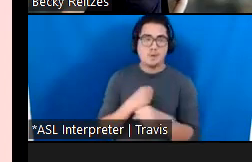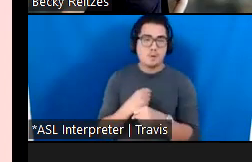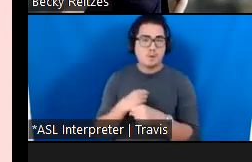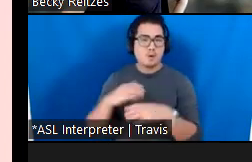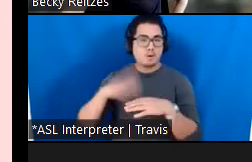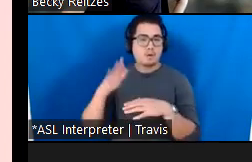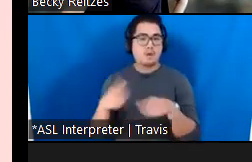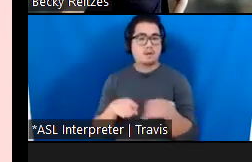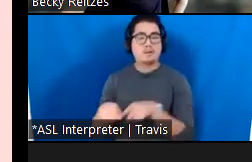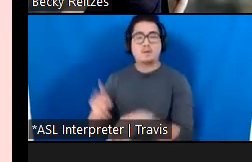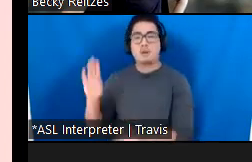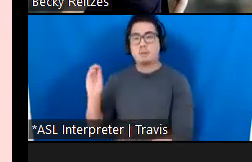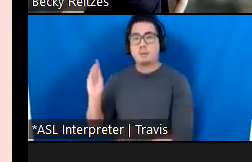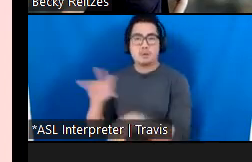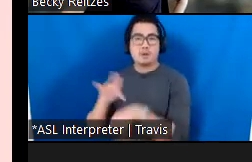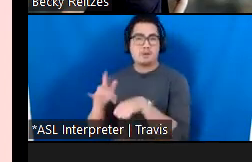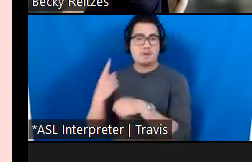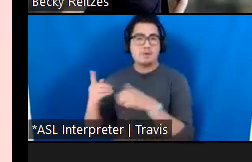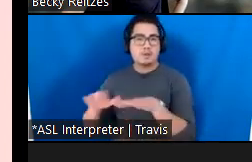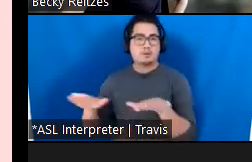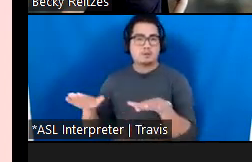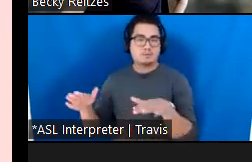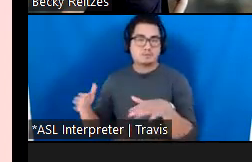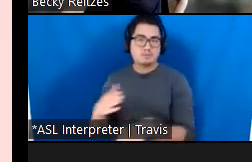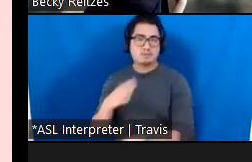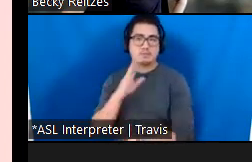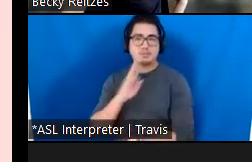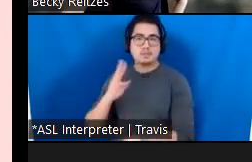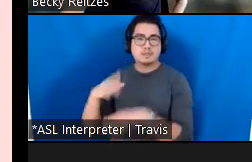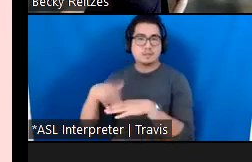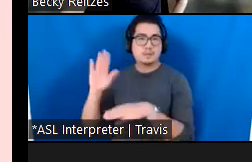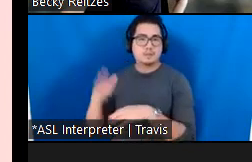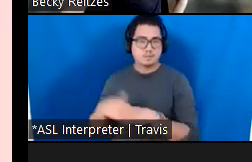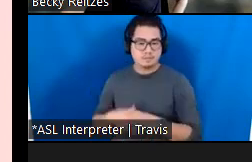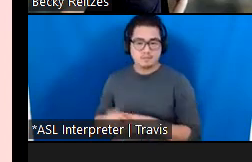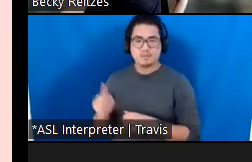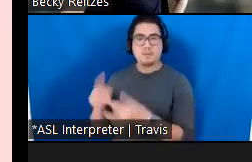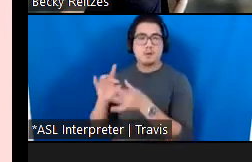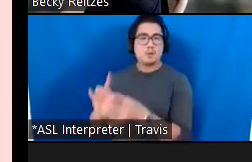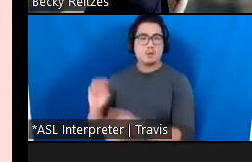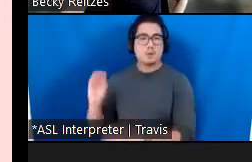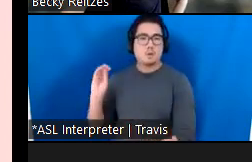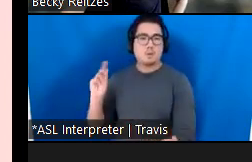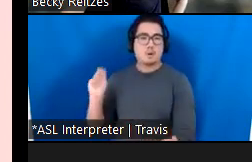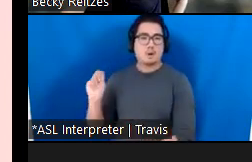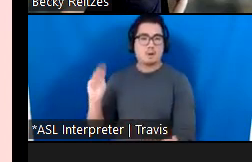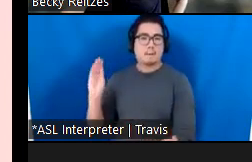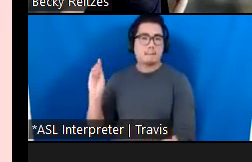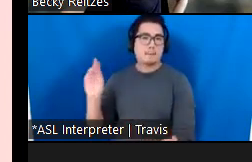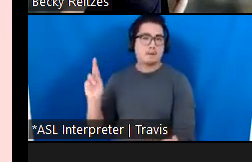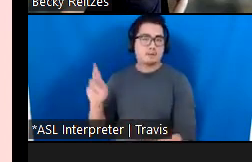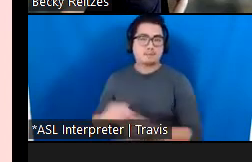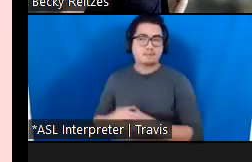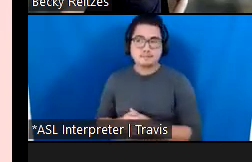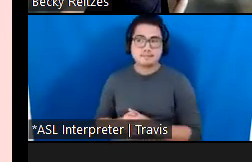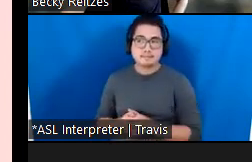older. So the Omicron booster. The thing to say about the Omicron booster, if Matthias didn't mention